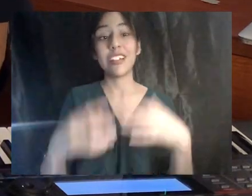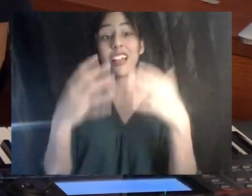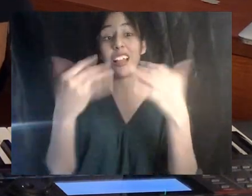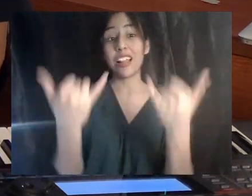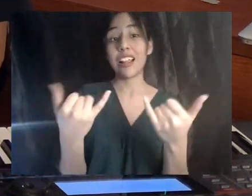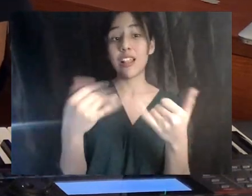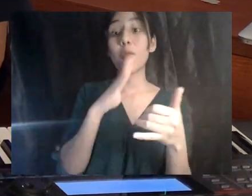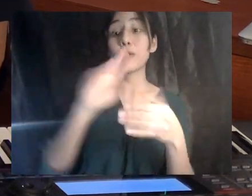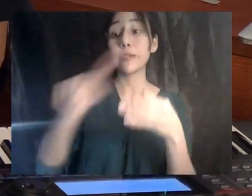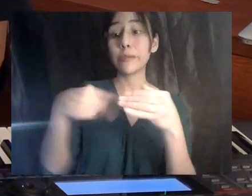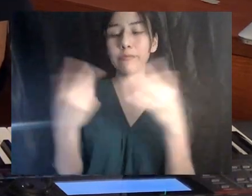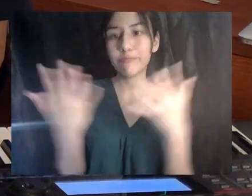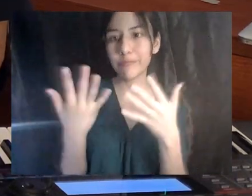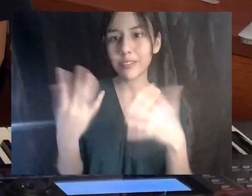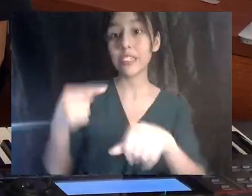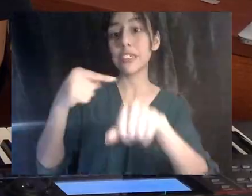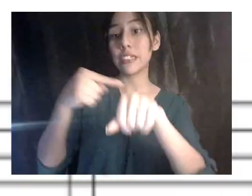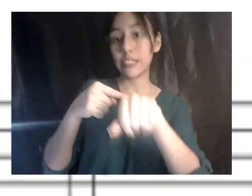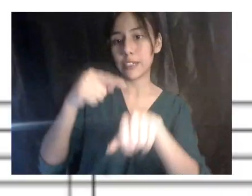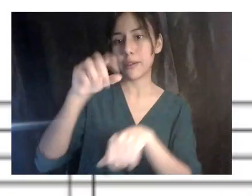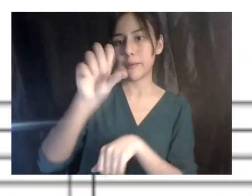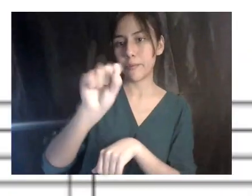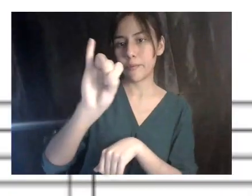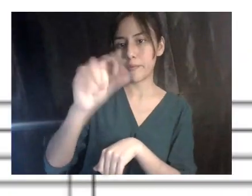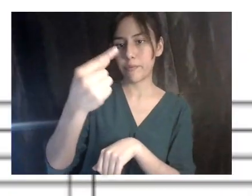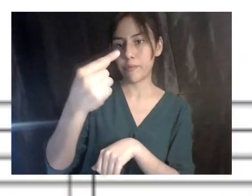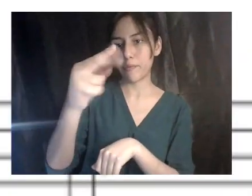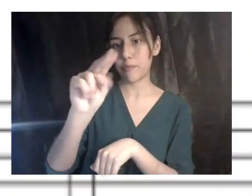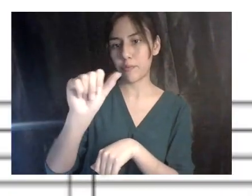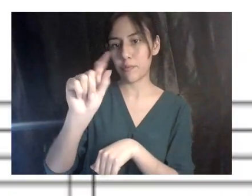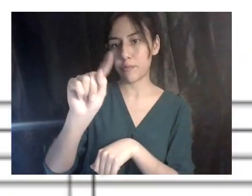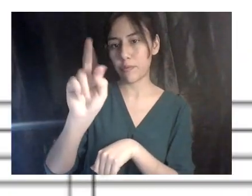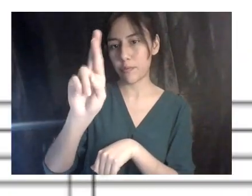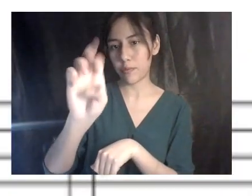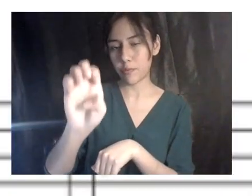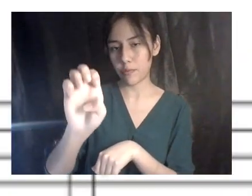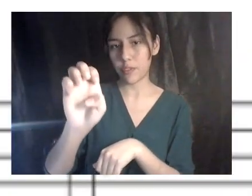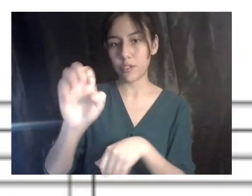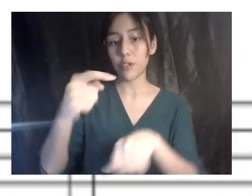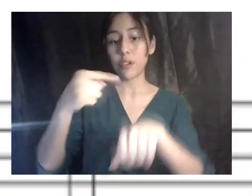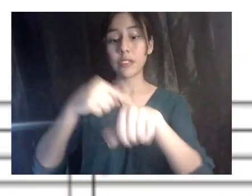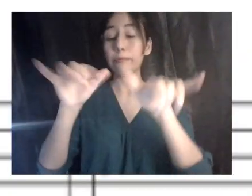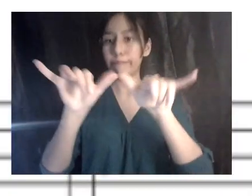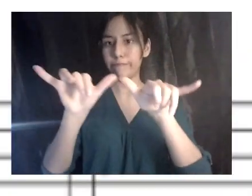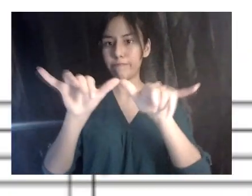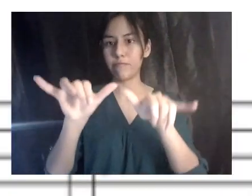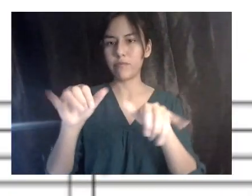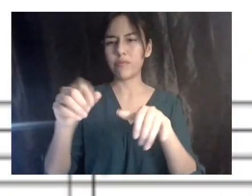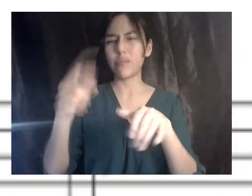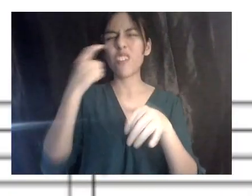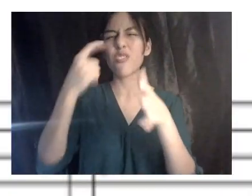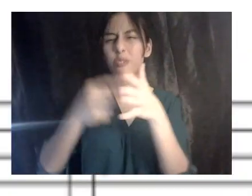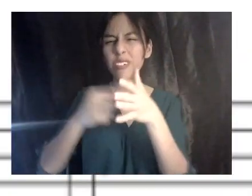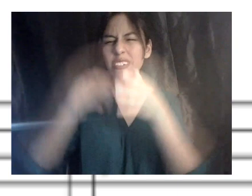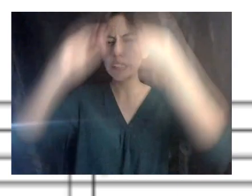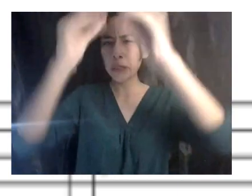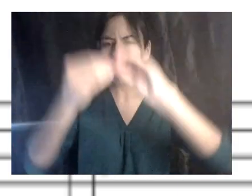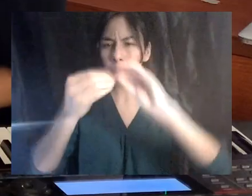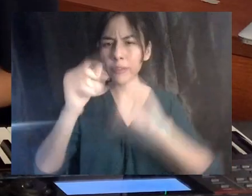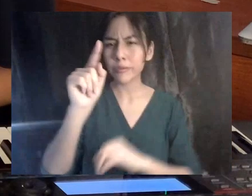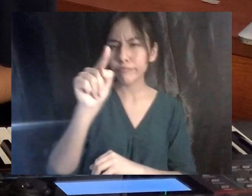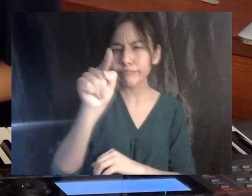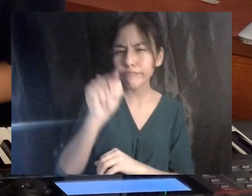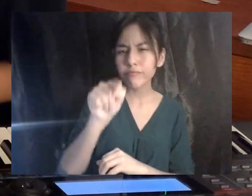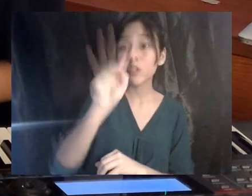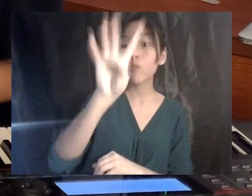time signature. And if you look on the music that we have, you're going to notice 2 numbers there, 4 and 4. That is